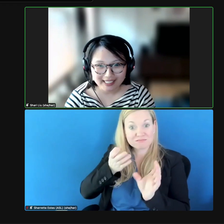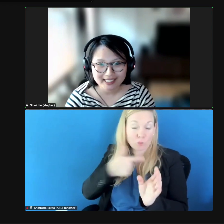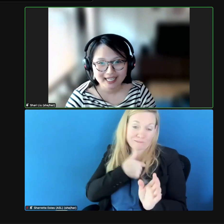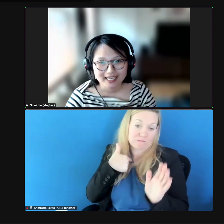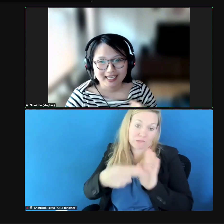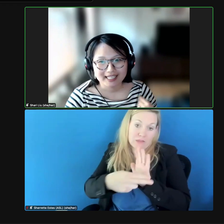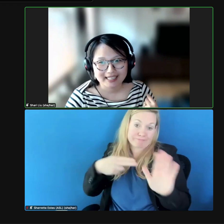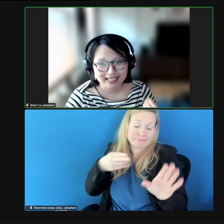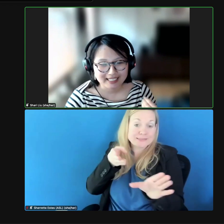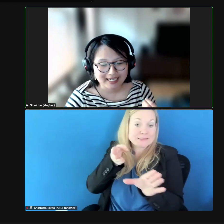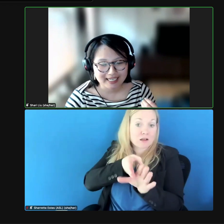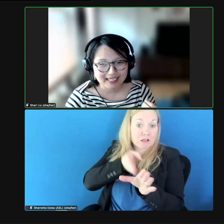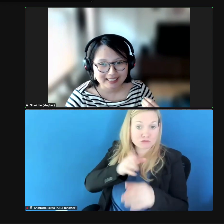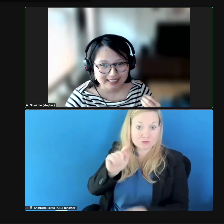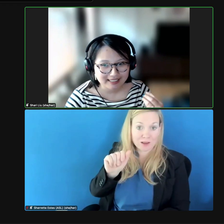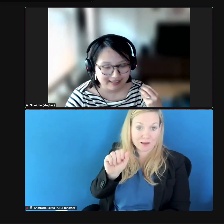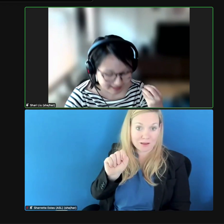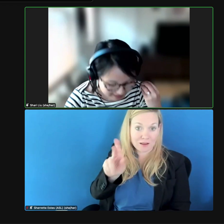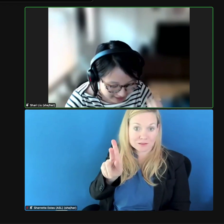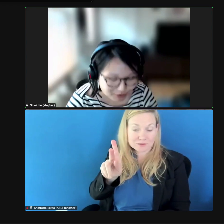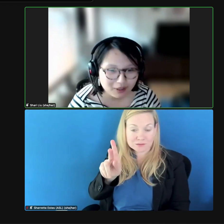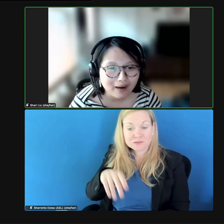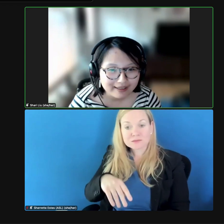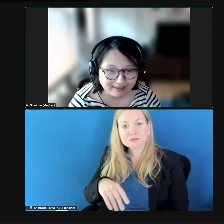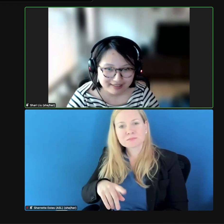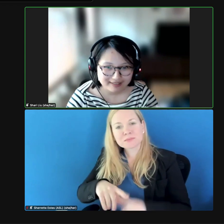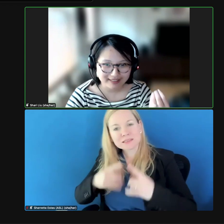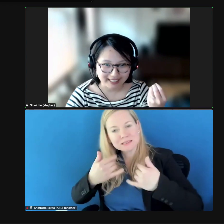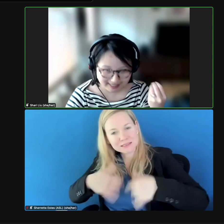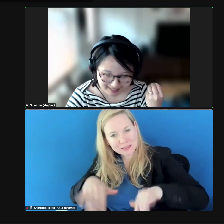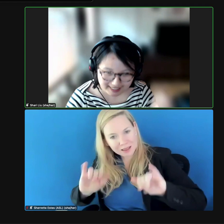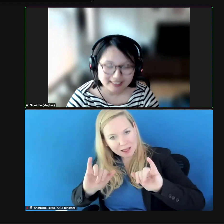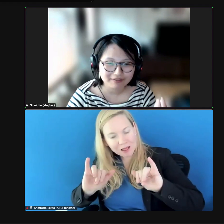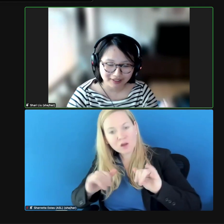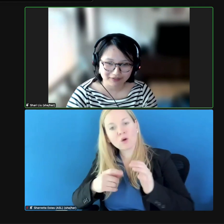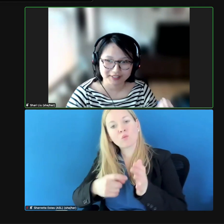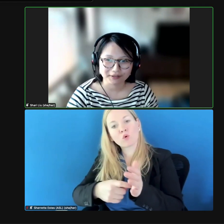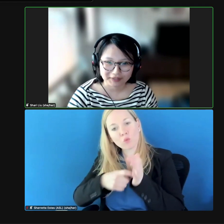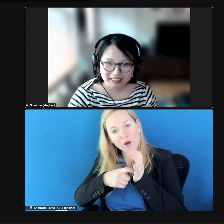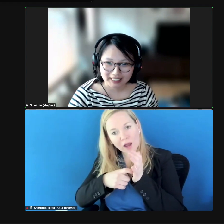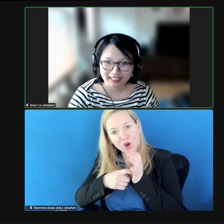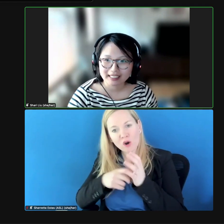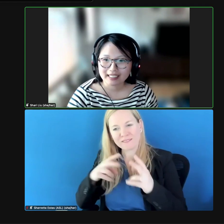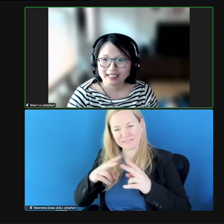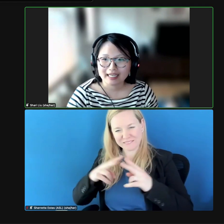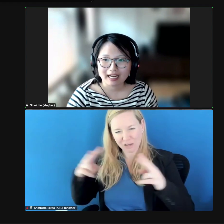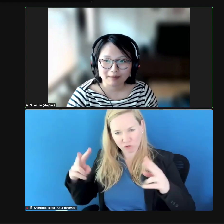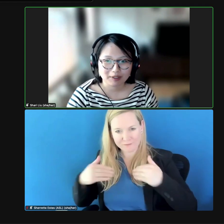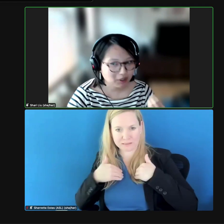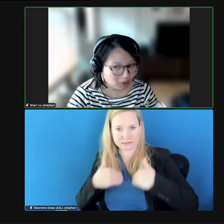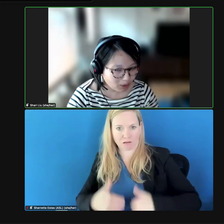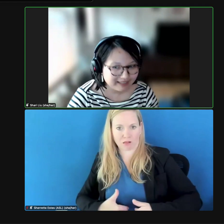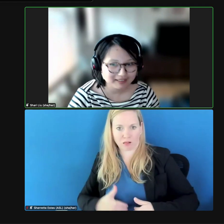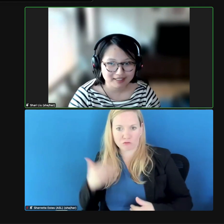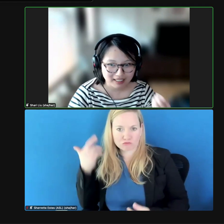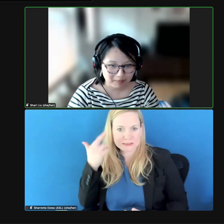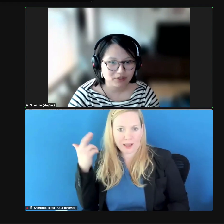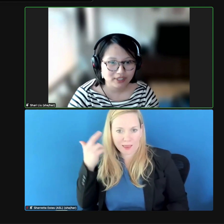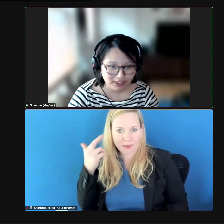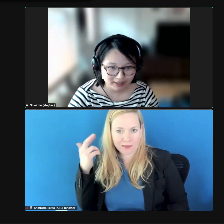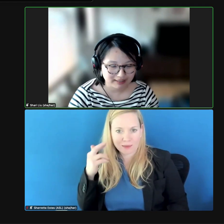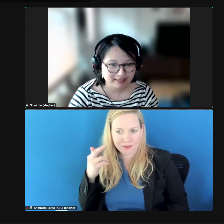psychological task, then it still requires like distinctively physical reasoning. It